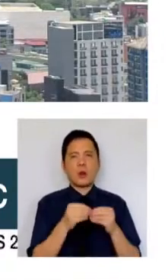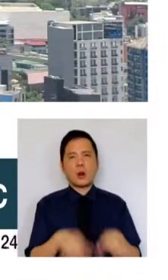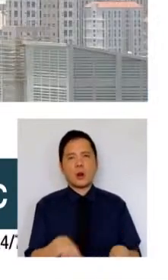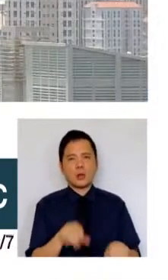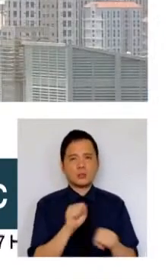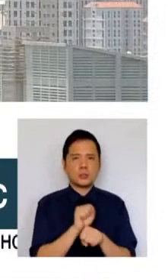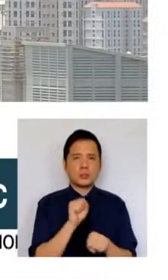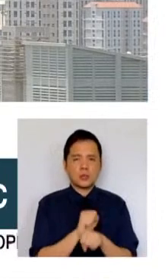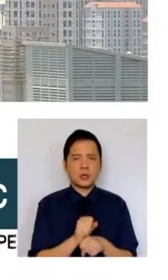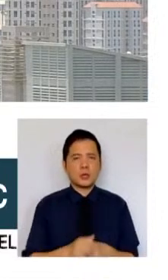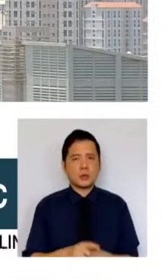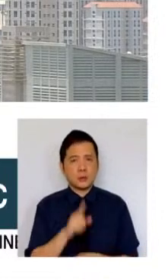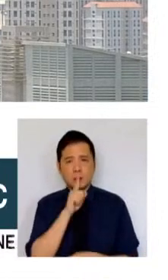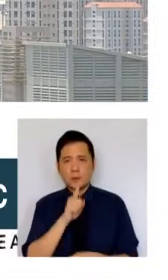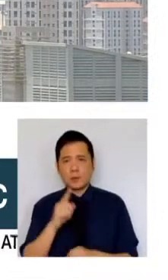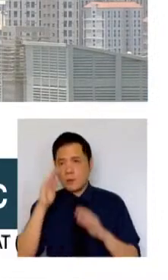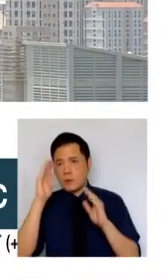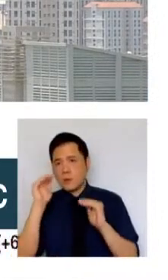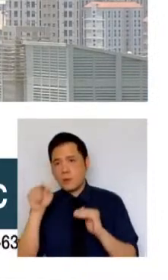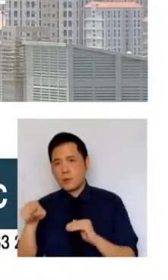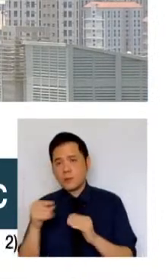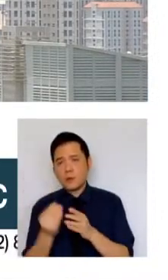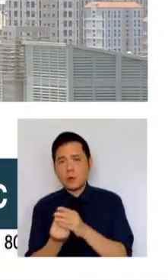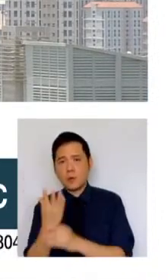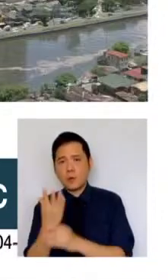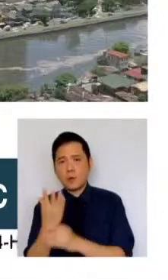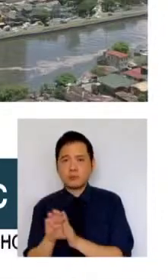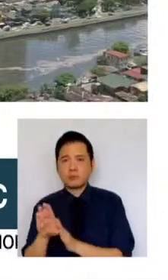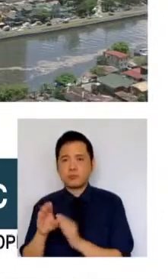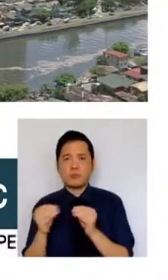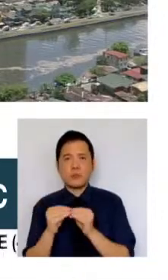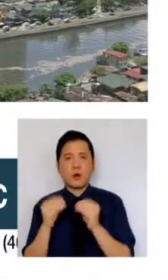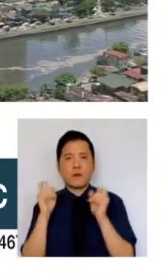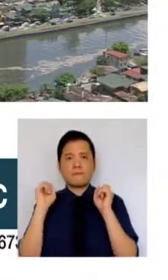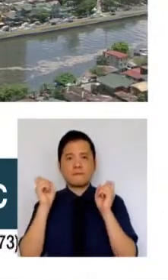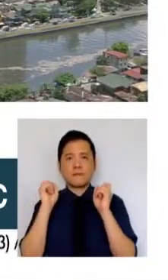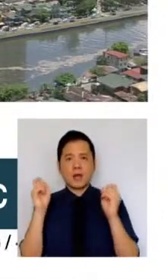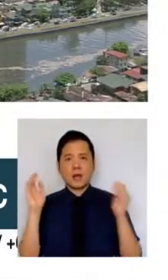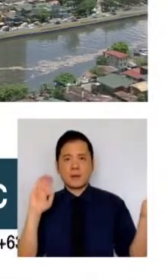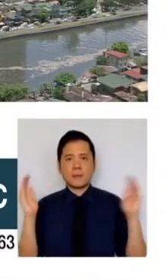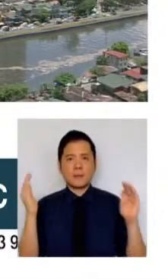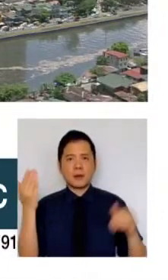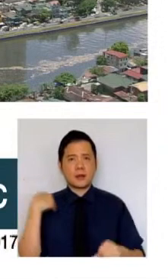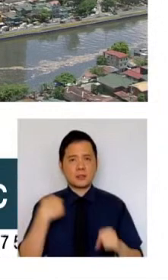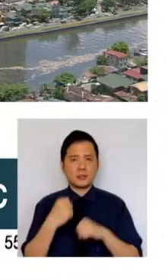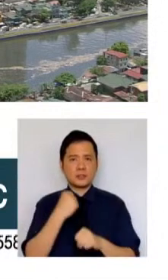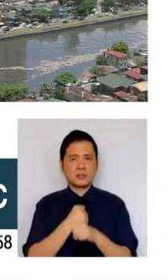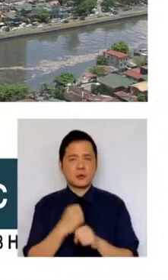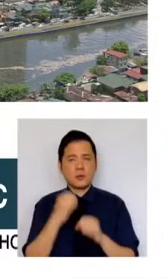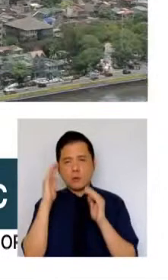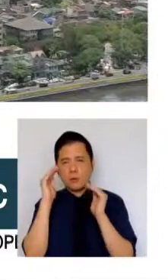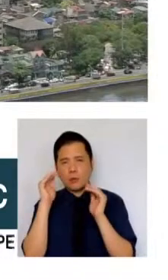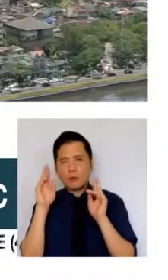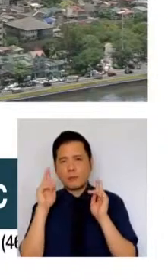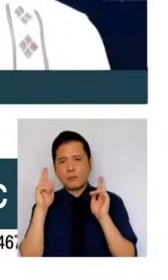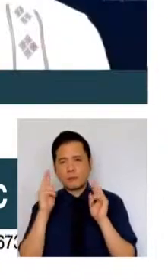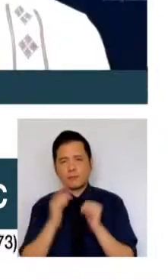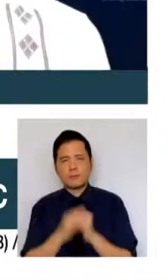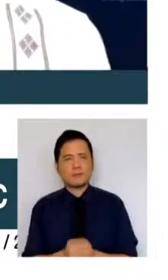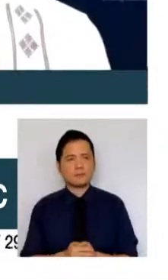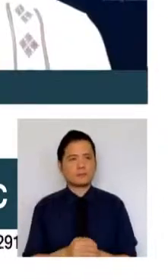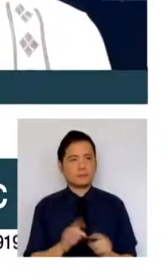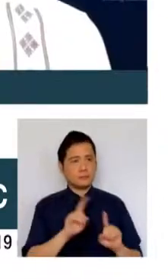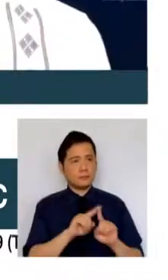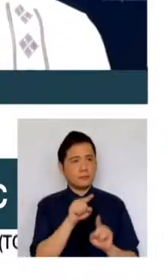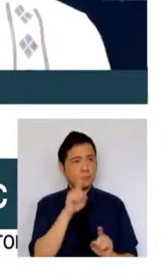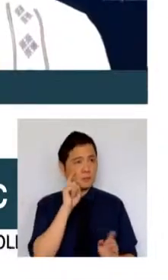have that the growth this year to be faster than what we had last year. But Chairman, you've seen the rise in COVID